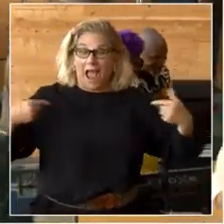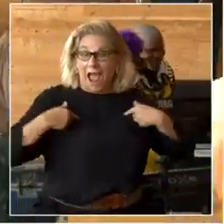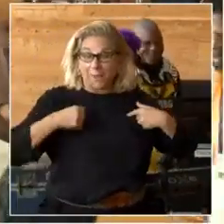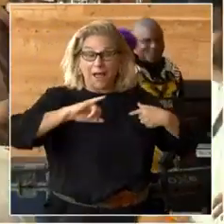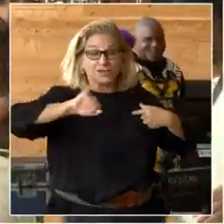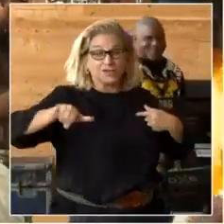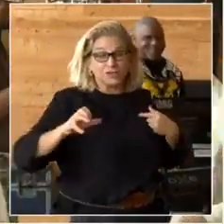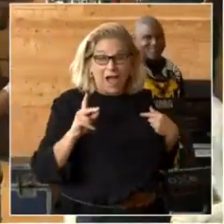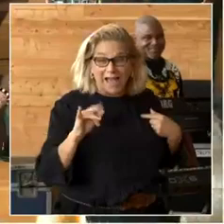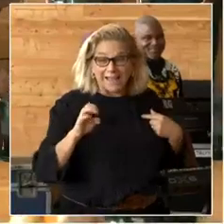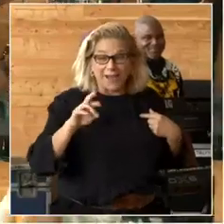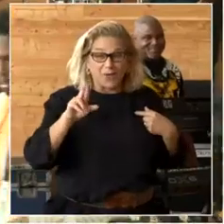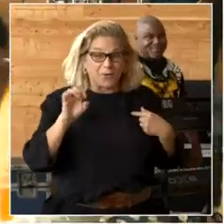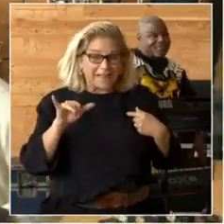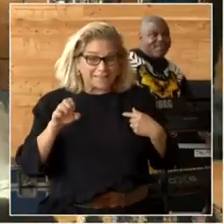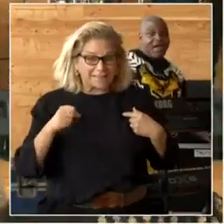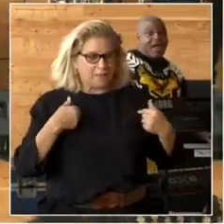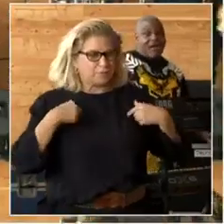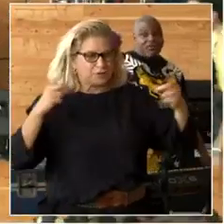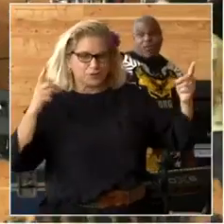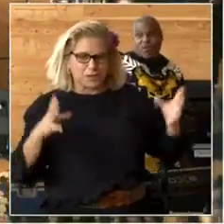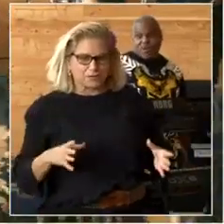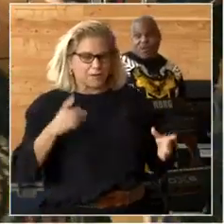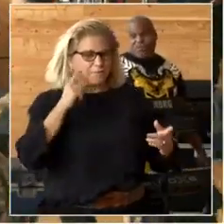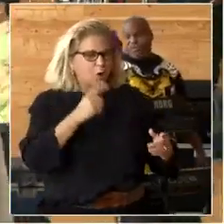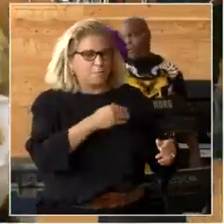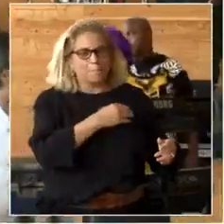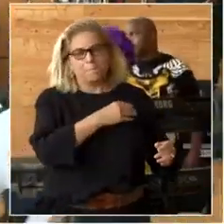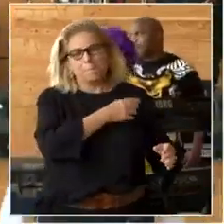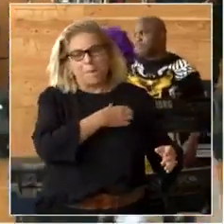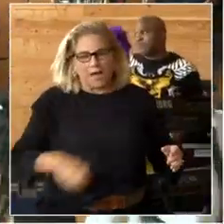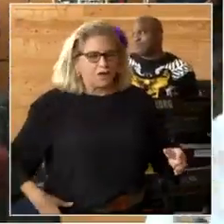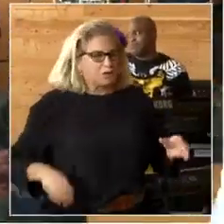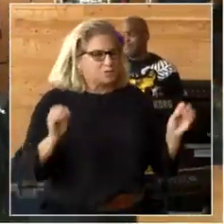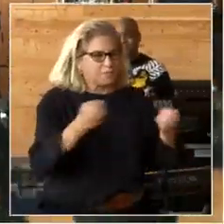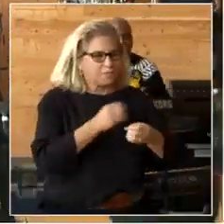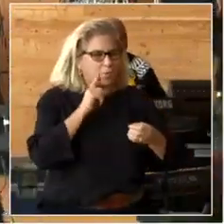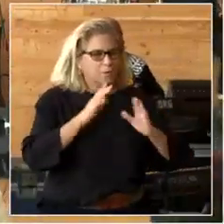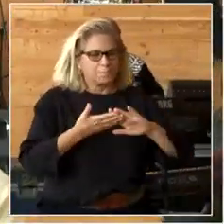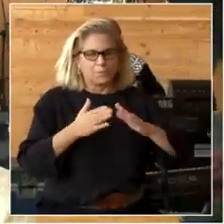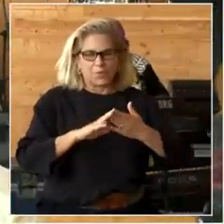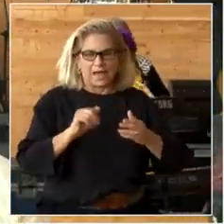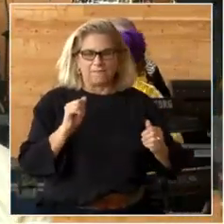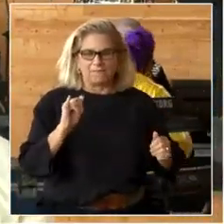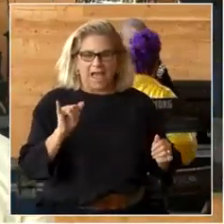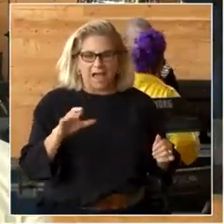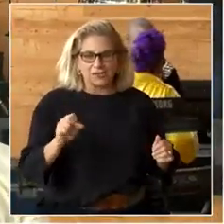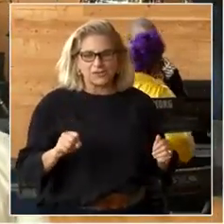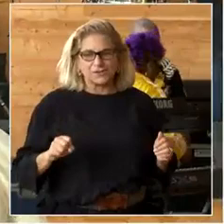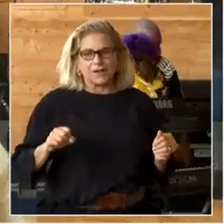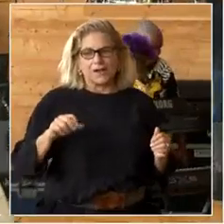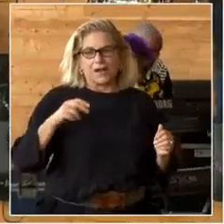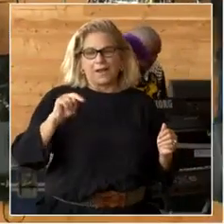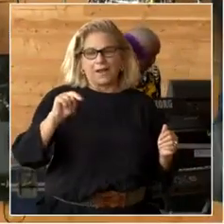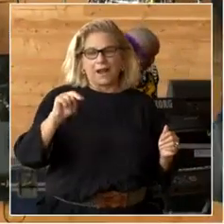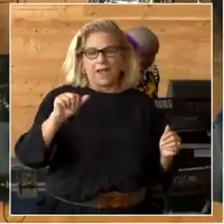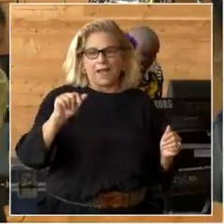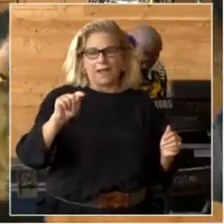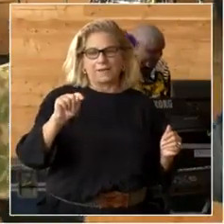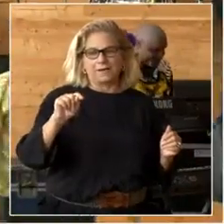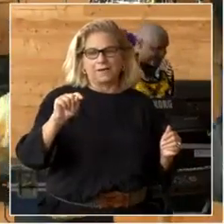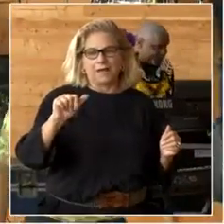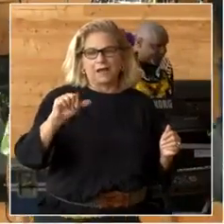Community Affairs, and I would like to say thank you to the Director, Natasha Dupuy, our amazing staff at the Mayor's Office on